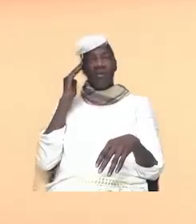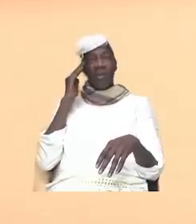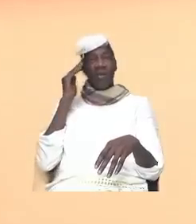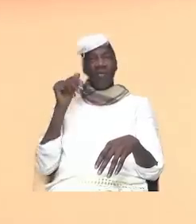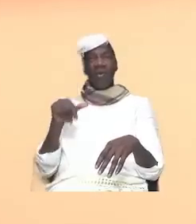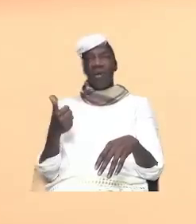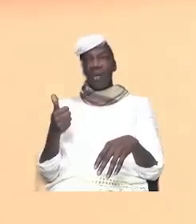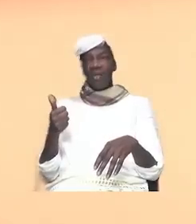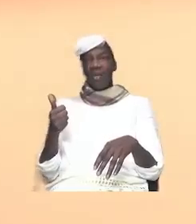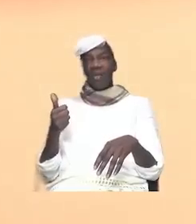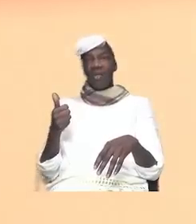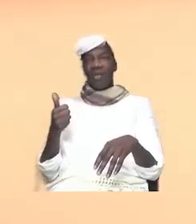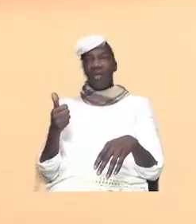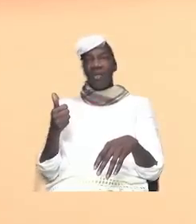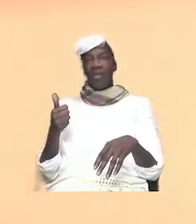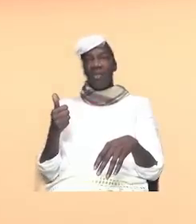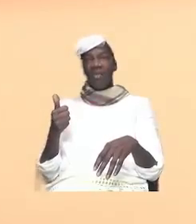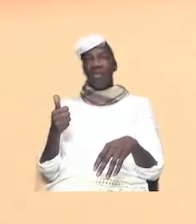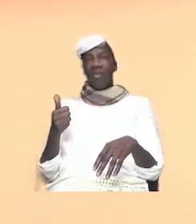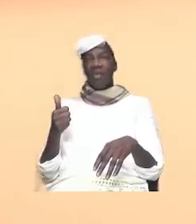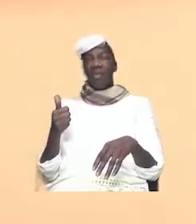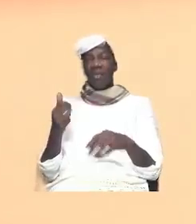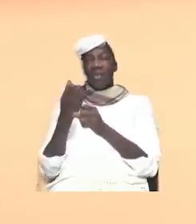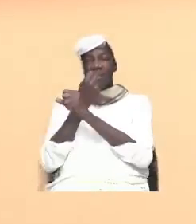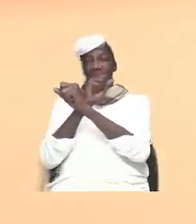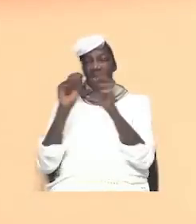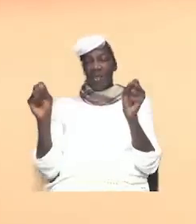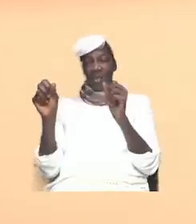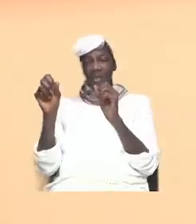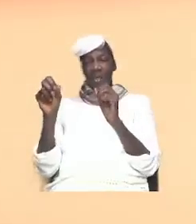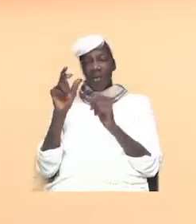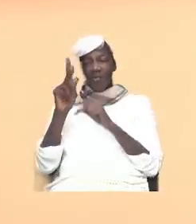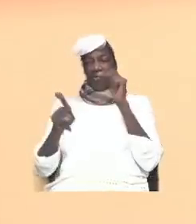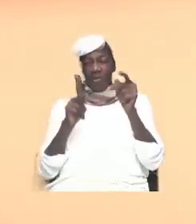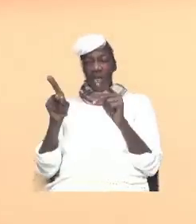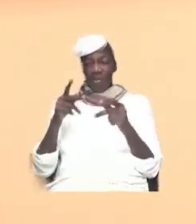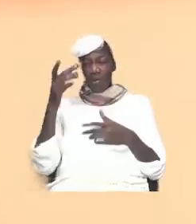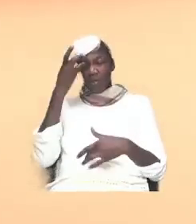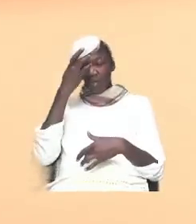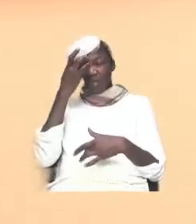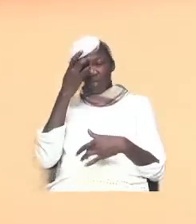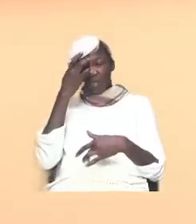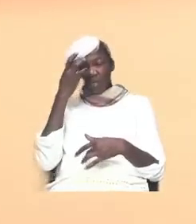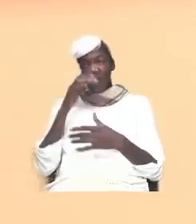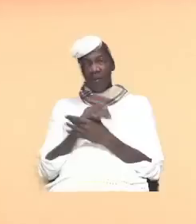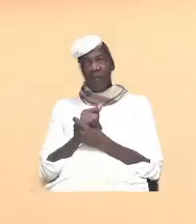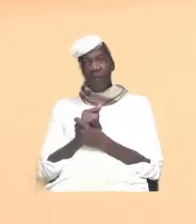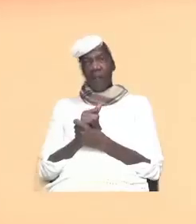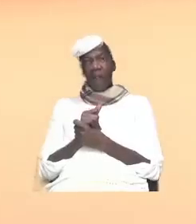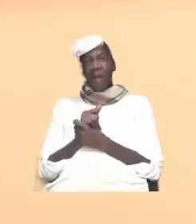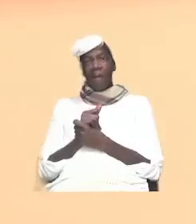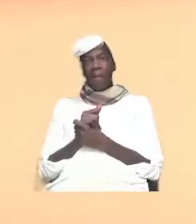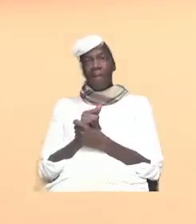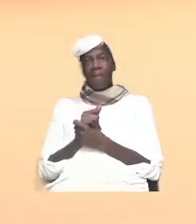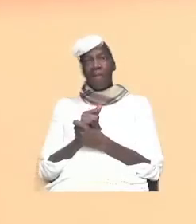others, because it's not only saved people that get sick that he wants us to visit, you know. It is